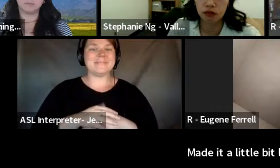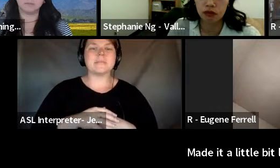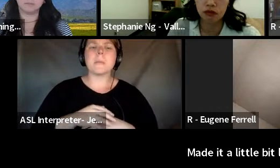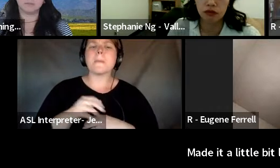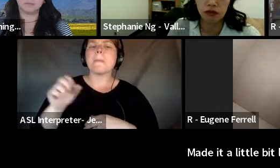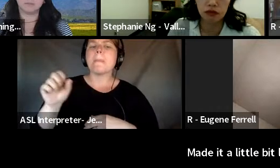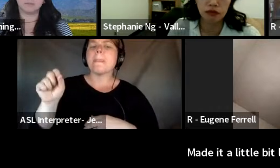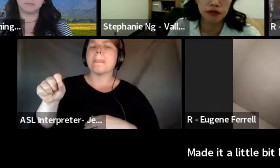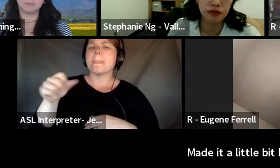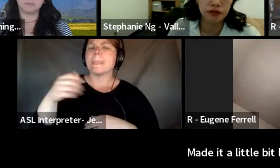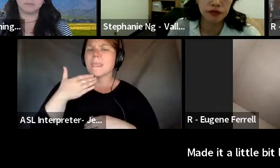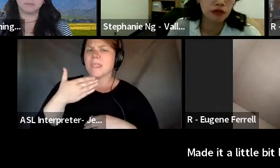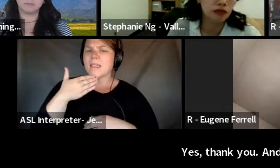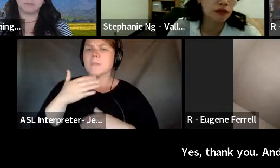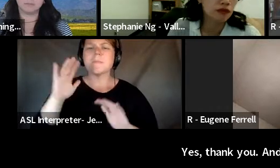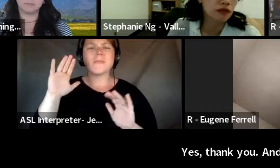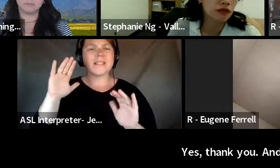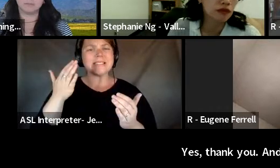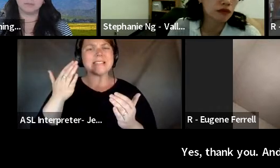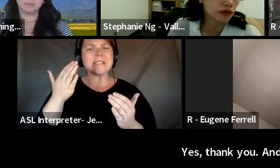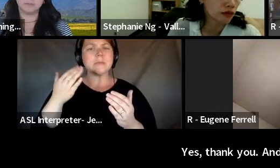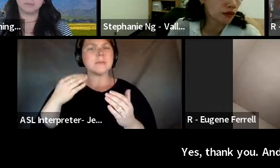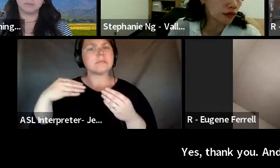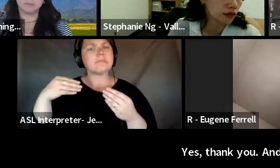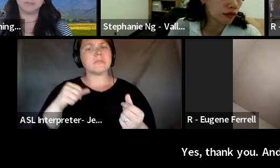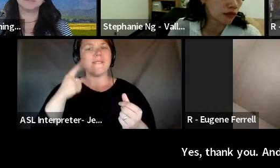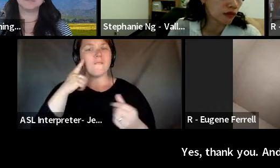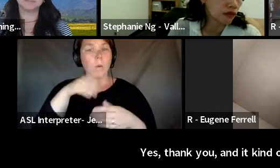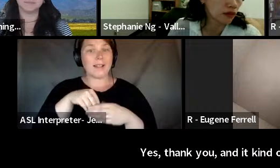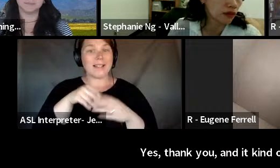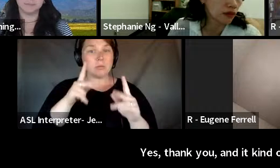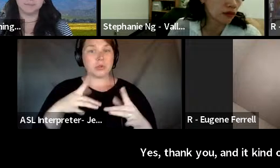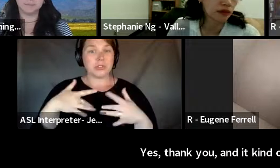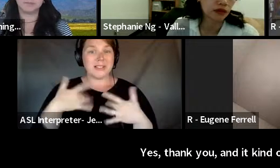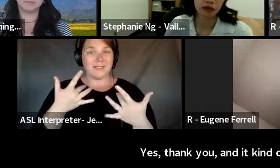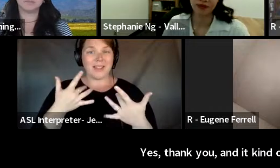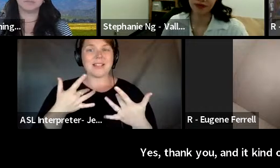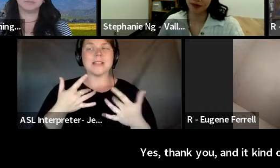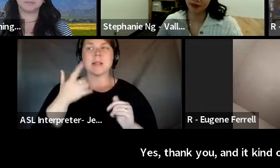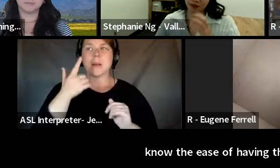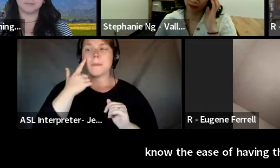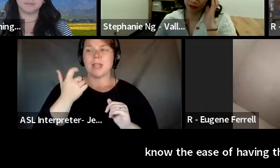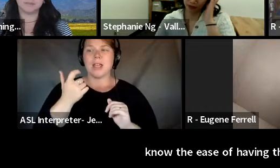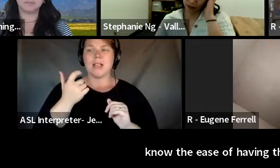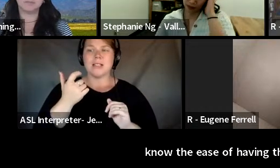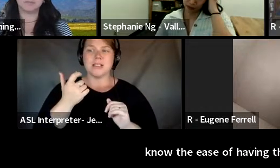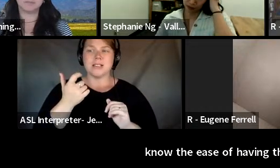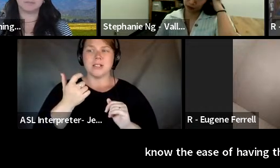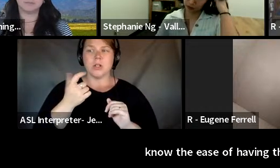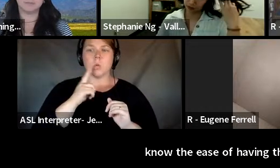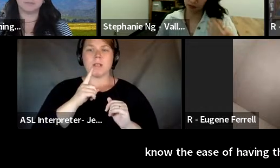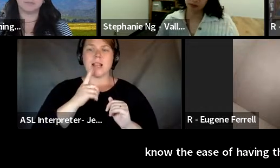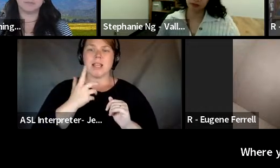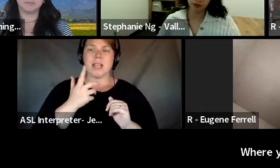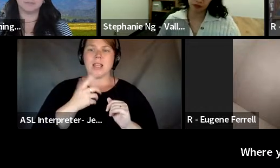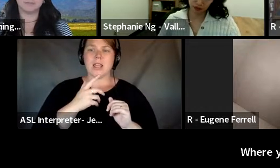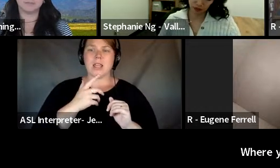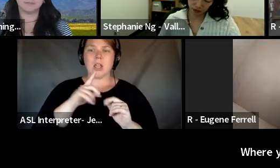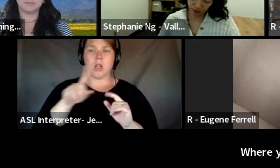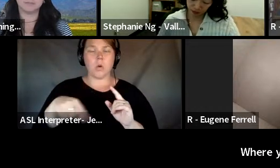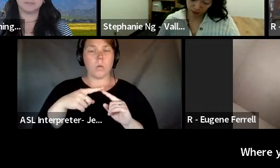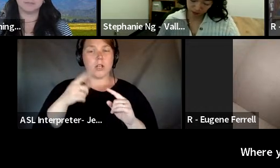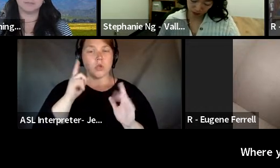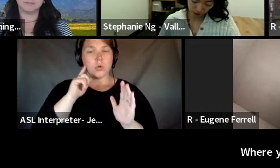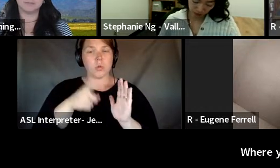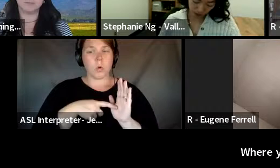explains the ease of having these in-person events where the biggest thing is when we're looking at disadvantaged